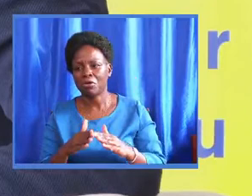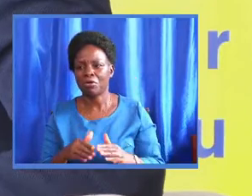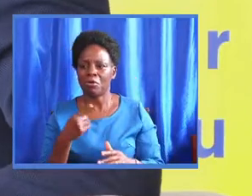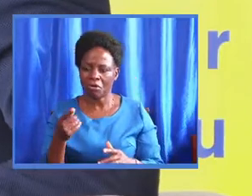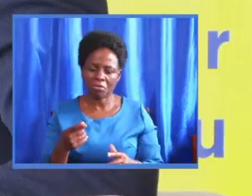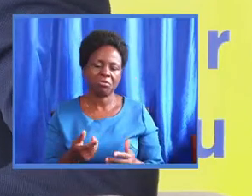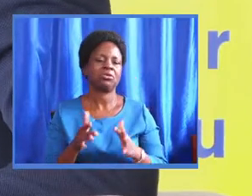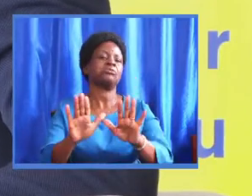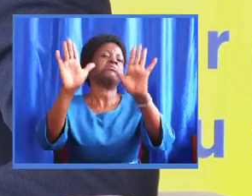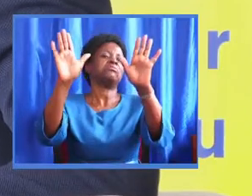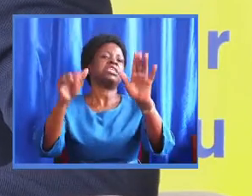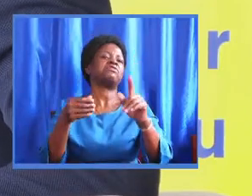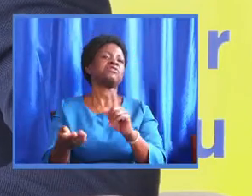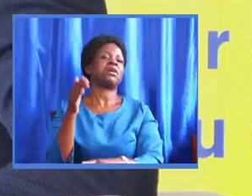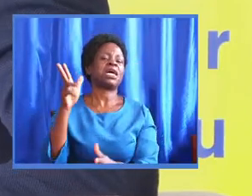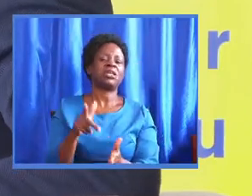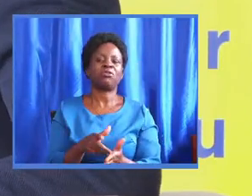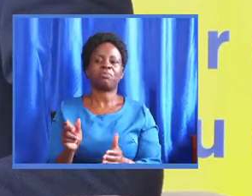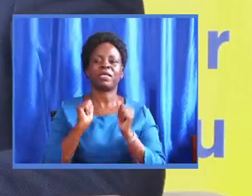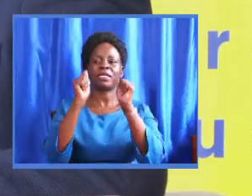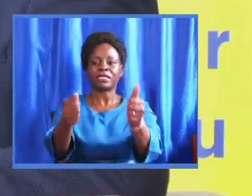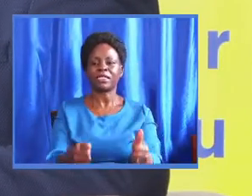pay. Zero.